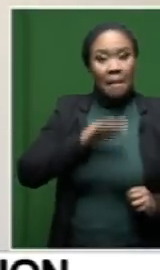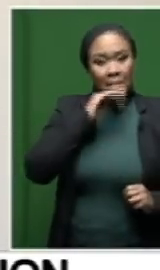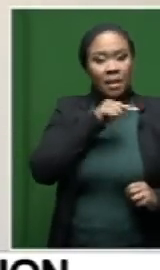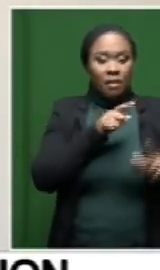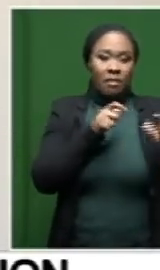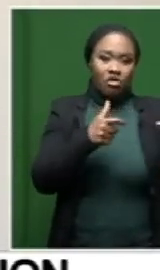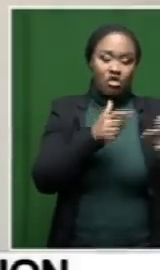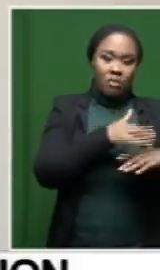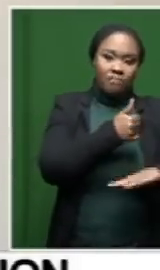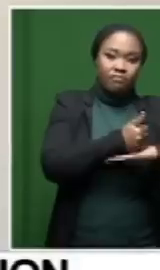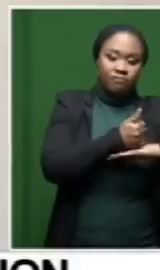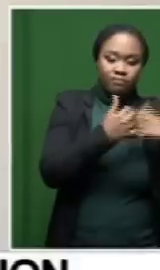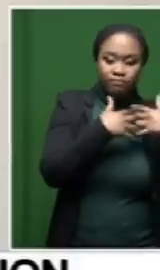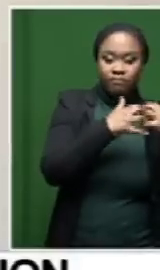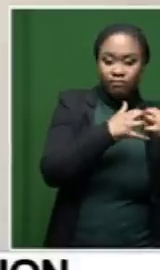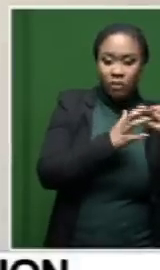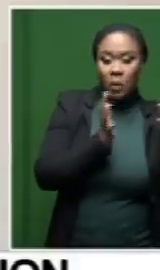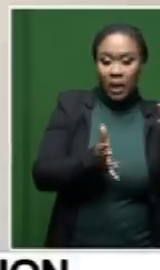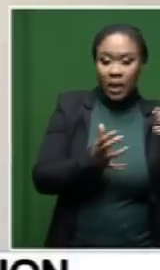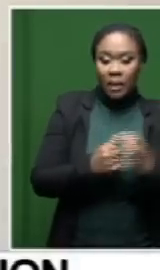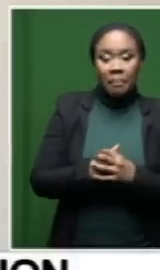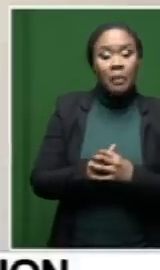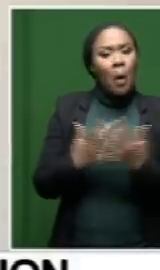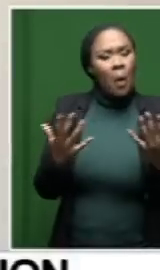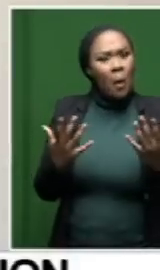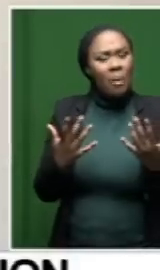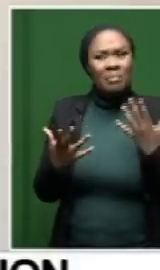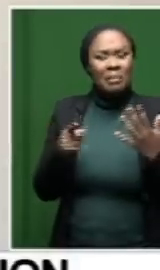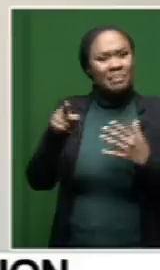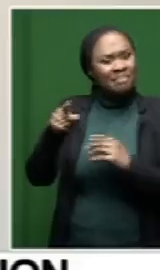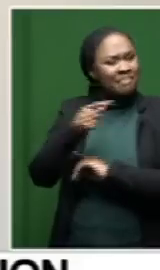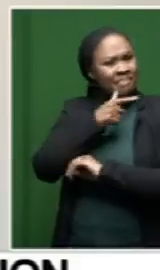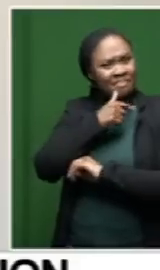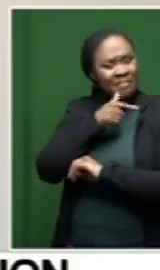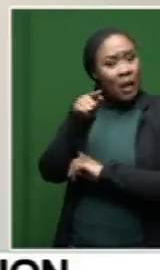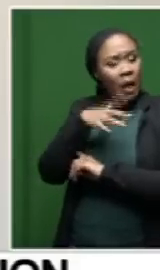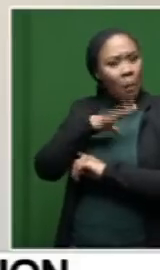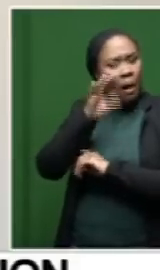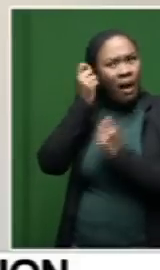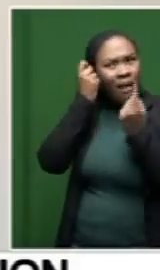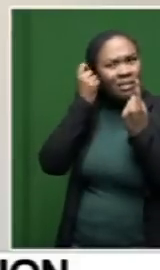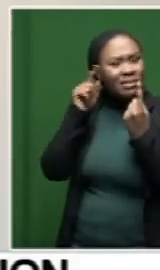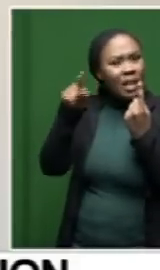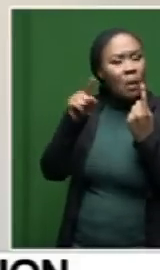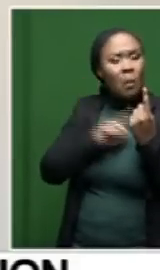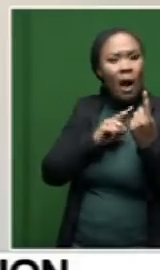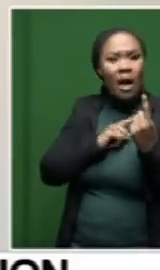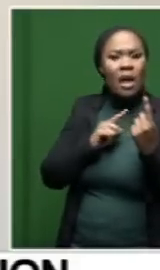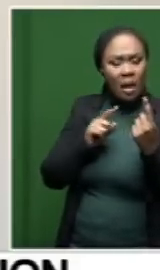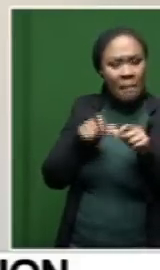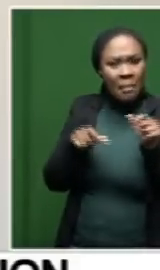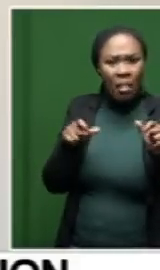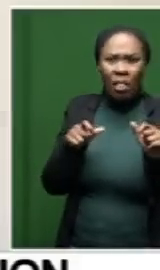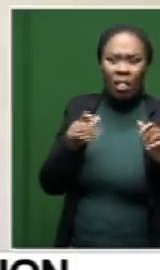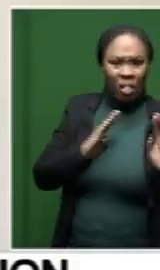be resolved. And also sometimes when we are trying to grapple with a moment that has caused consternation in the